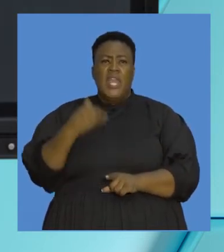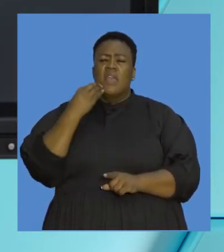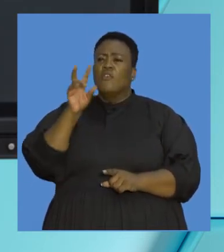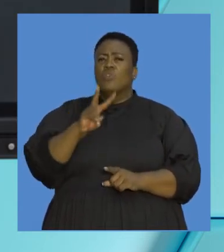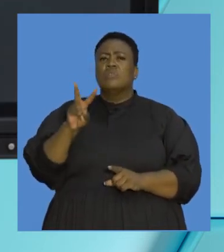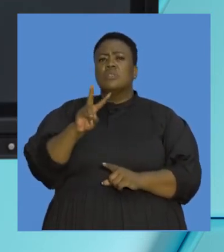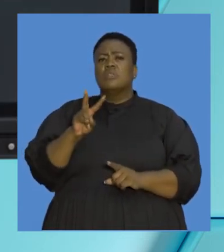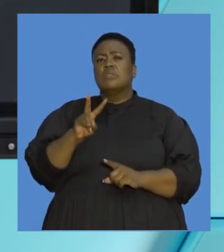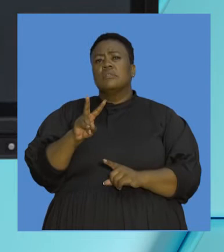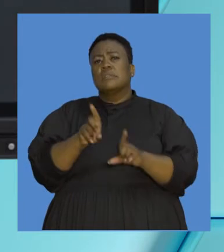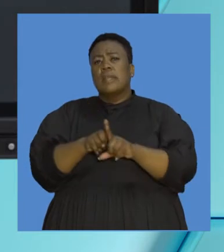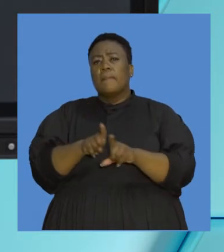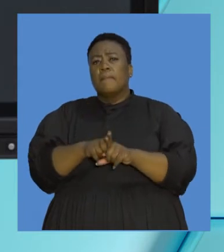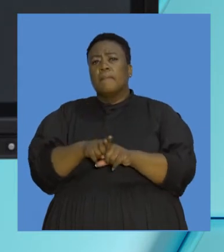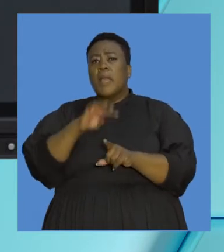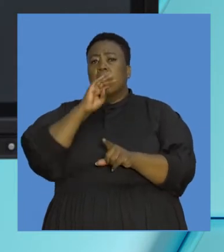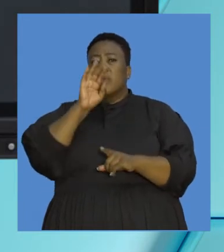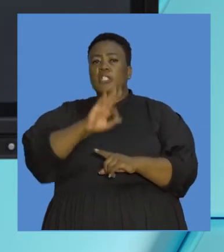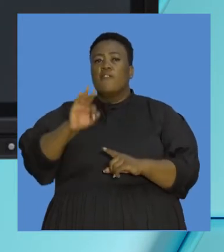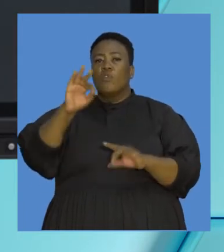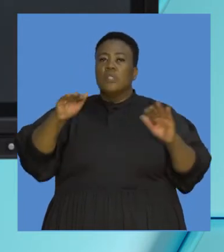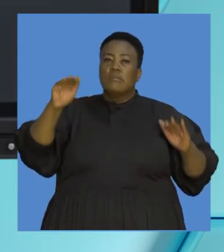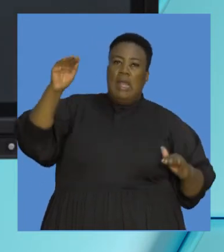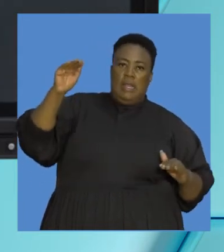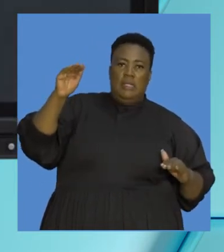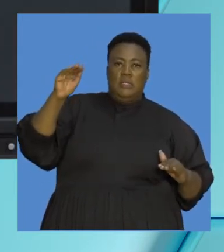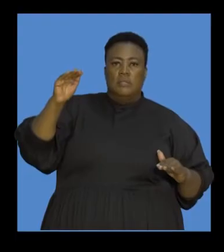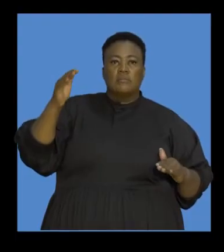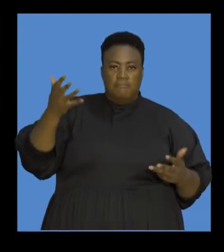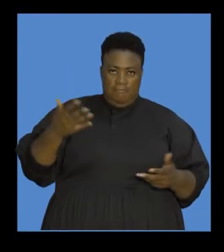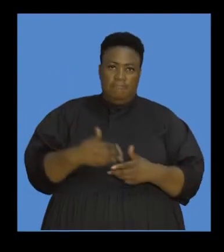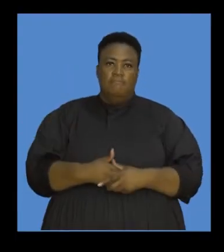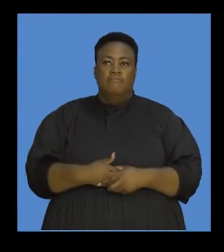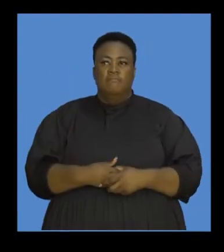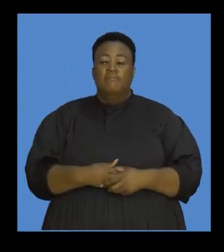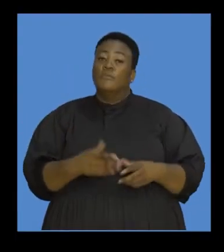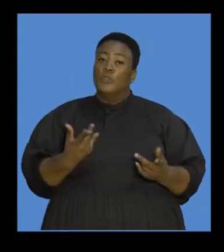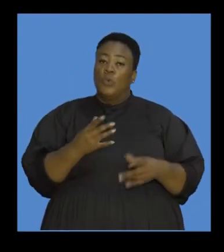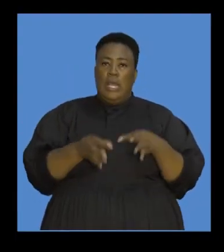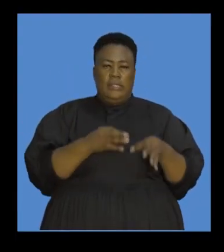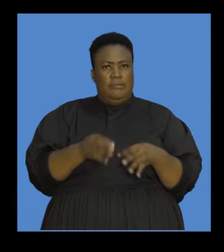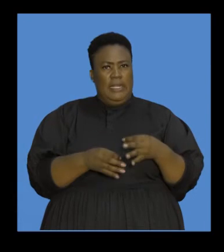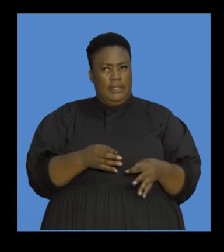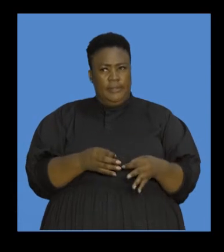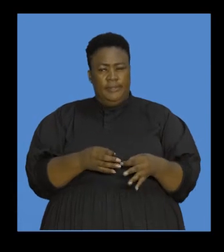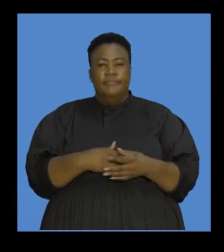then the forces are unbalanced, okay? So, explain, well,